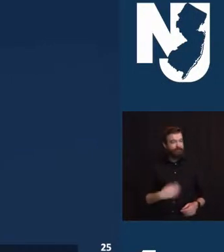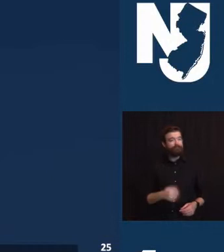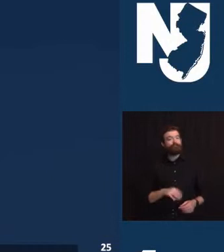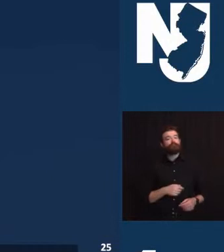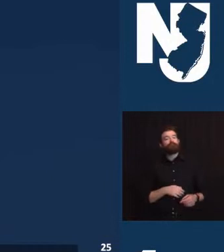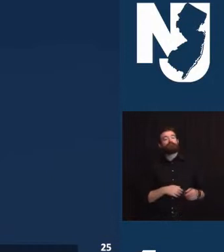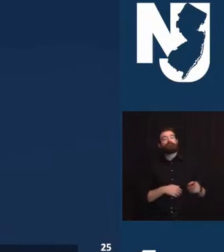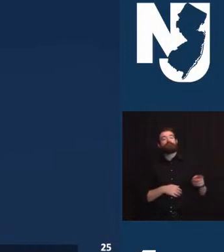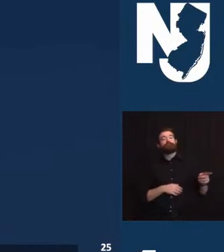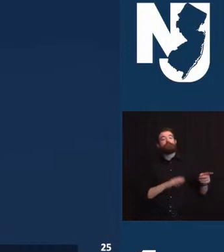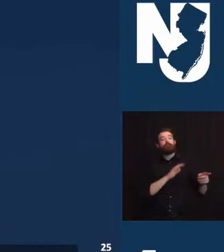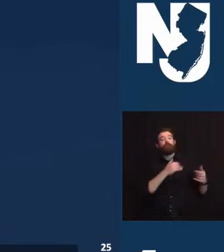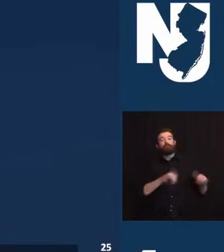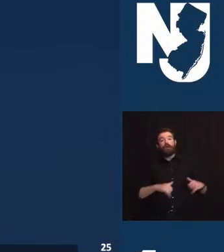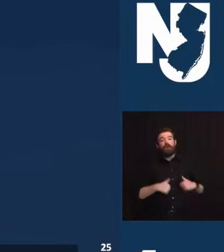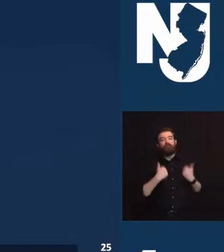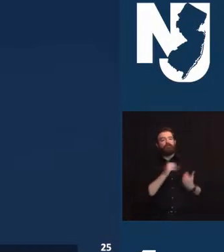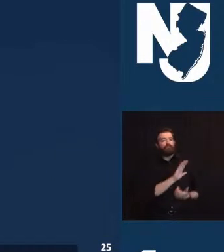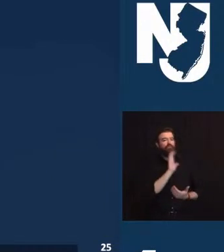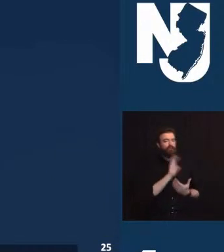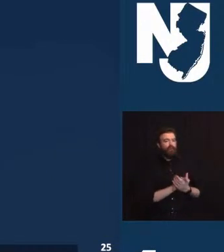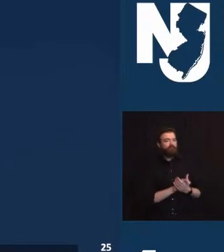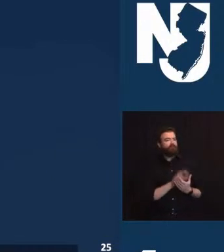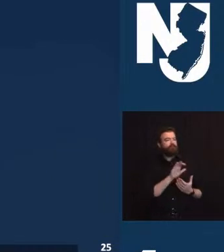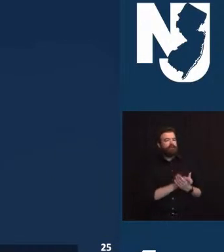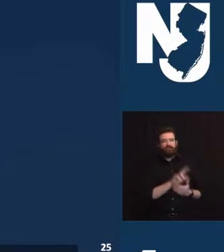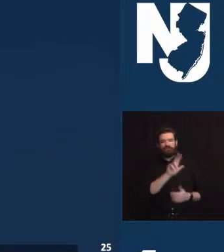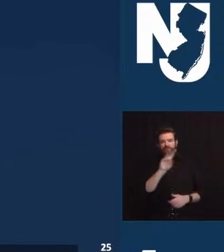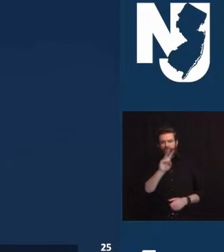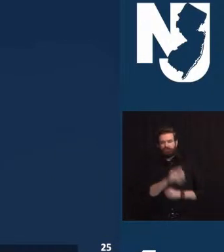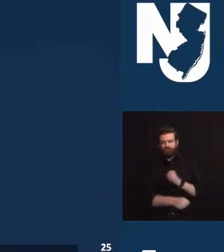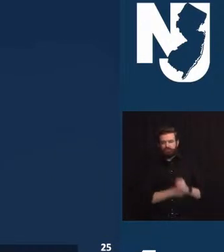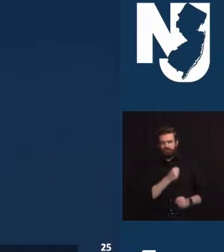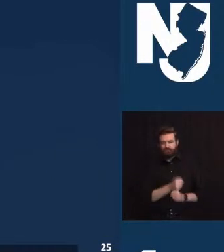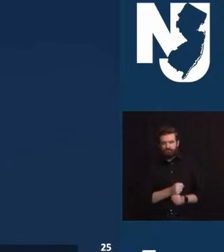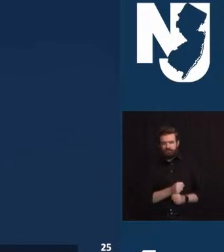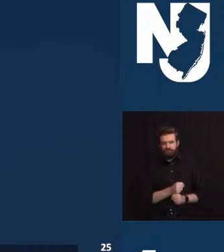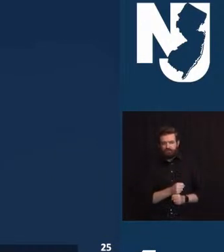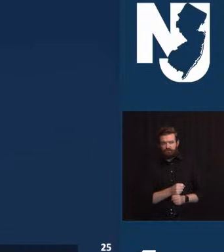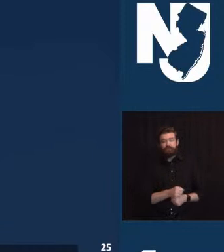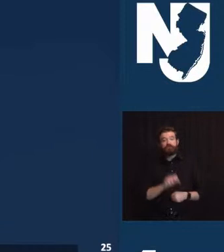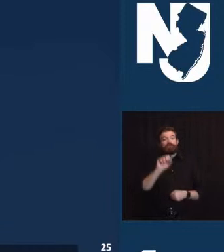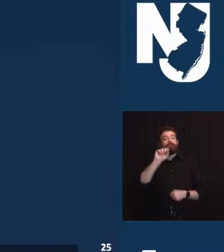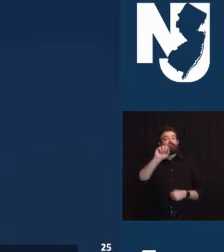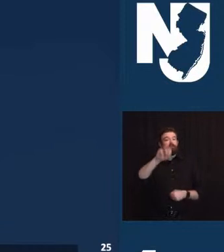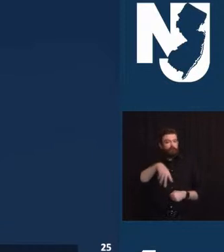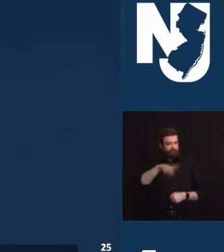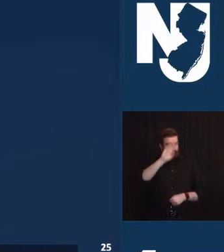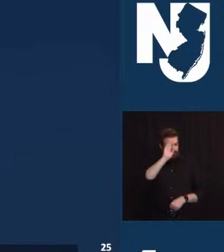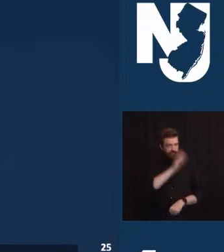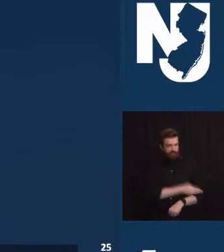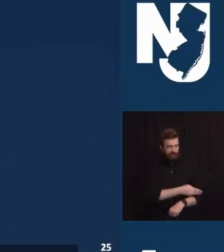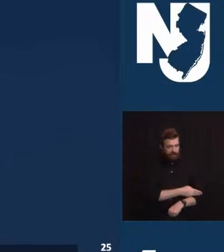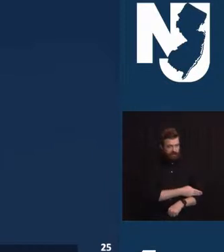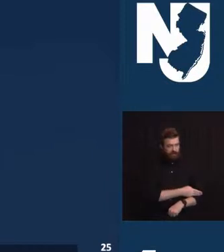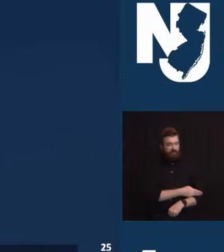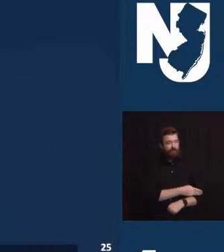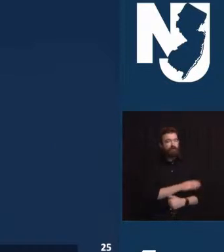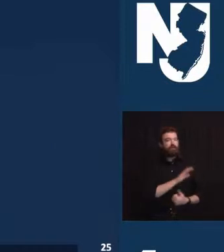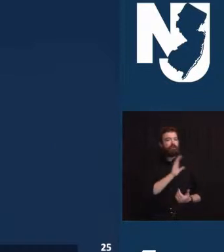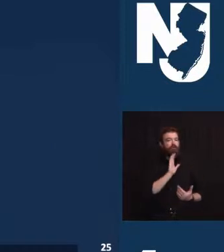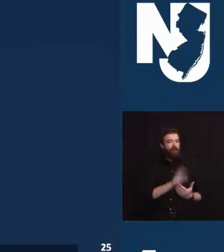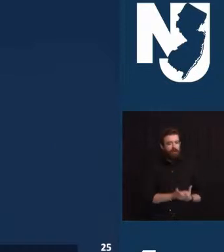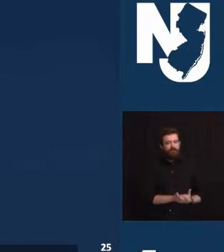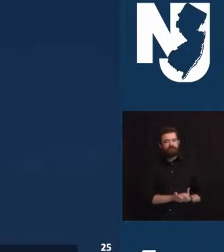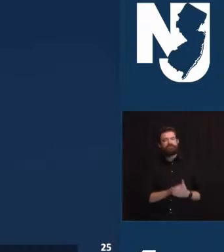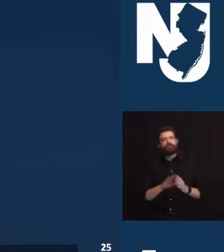36 years of marriage, and he leaves 2 stepsons, Dean and Dave, and their spouses, and 4 grandchildren, Dan, Jack, Rob, and Sarah.